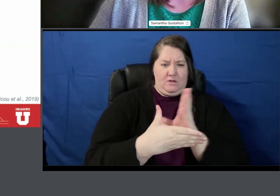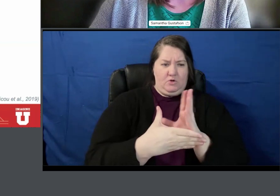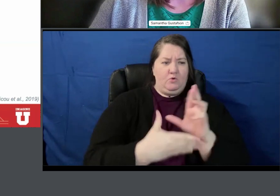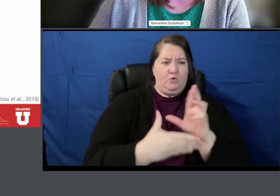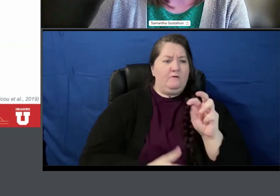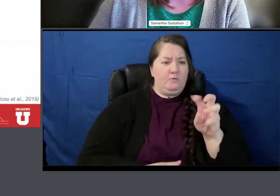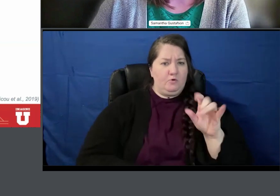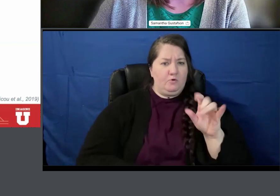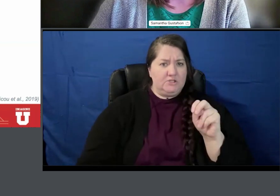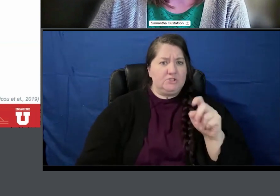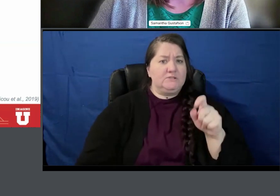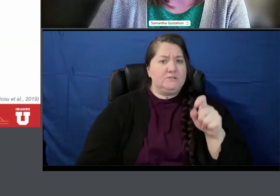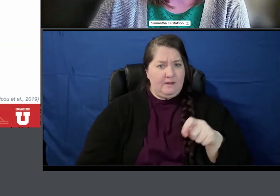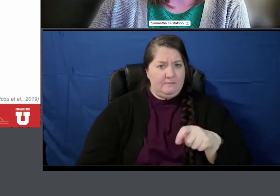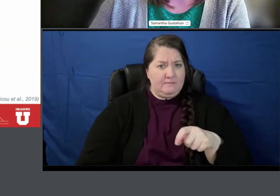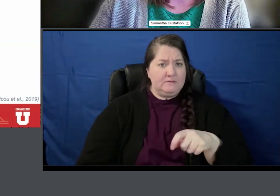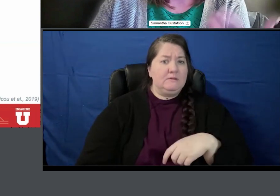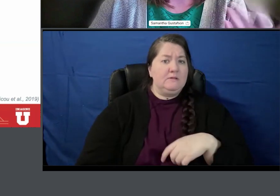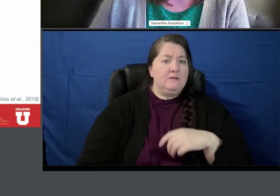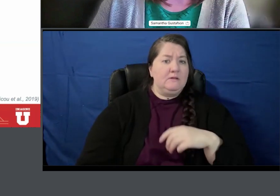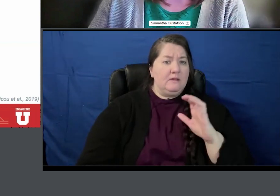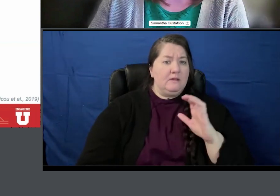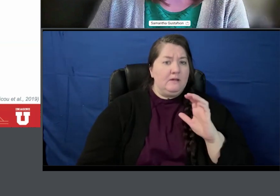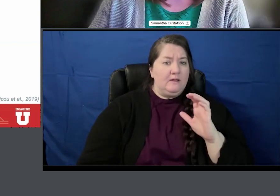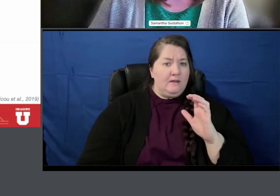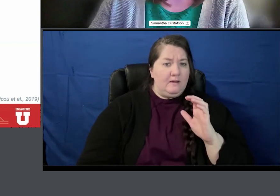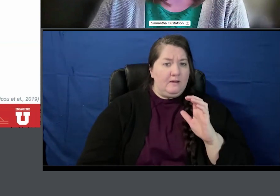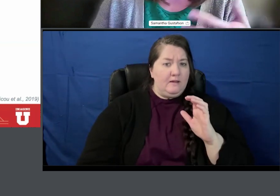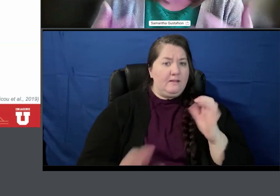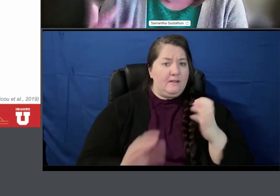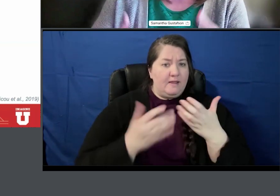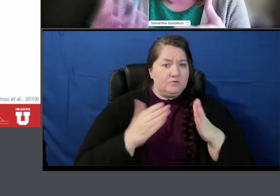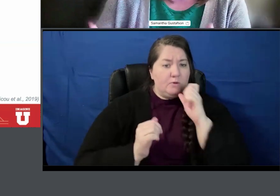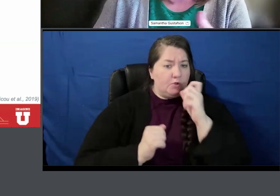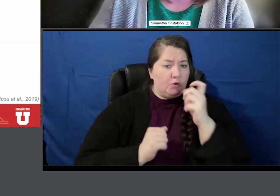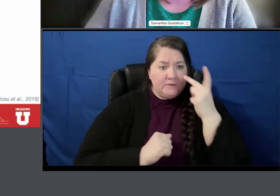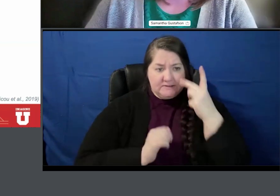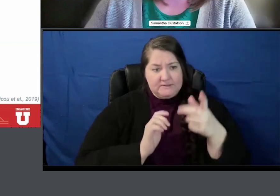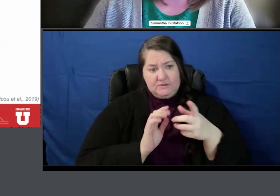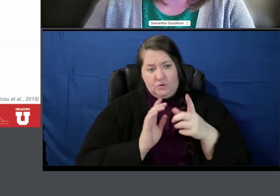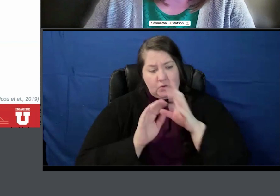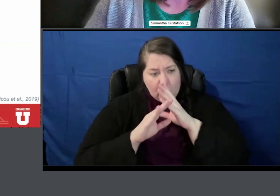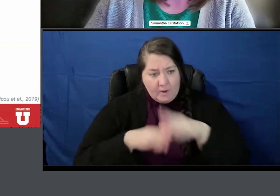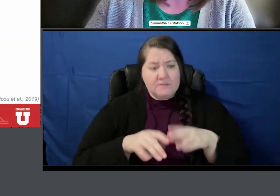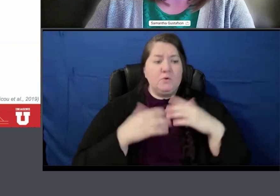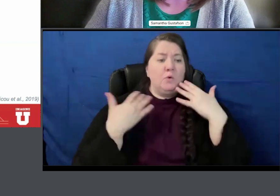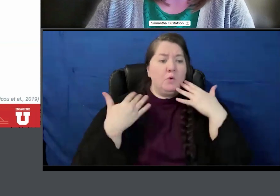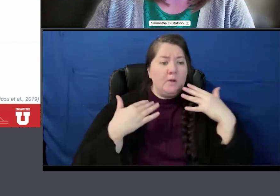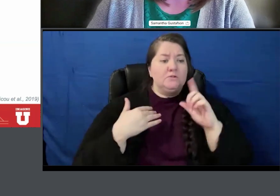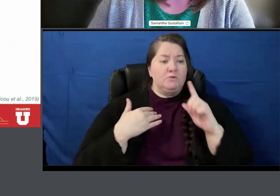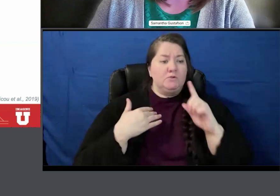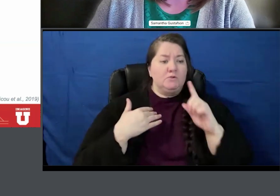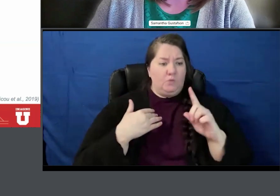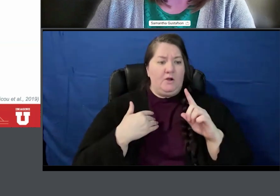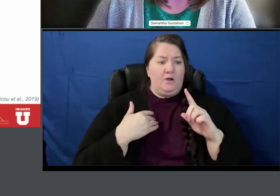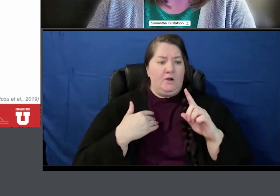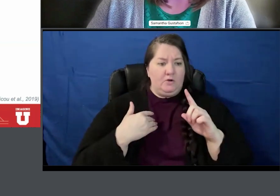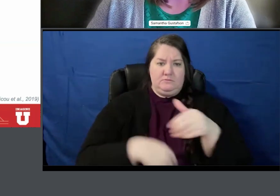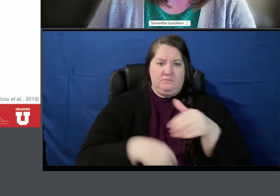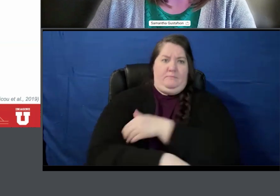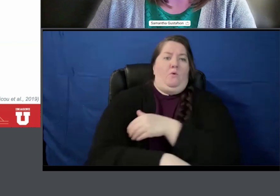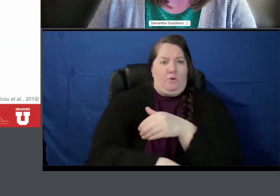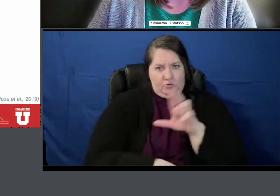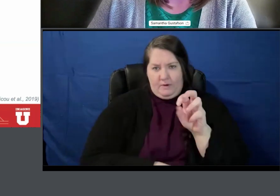reverberation times in classroom noise, but we don't see it in quiet. So noise is really where reverberation gets all of its power.